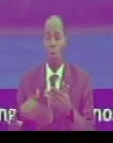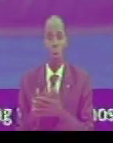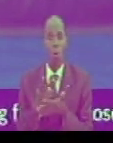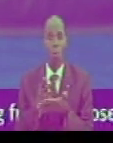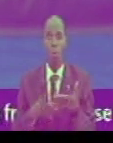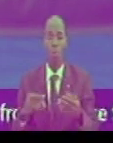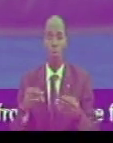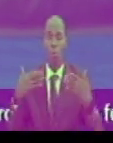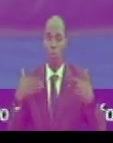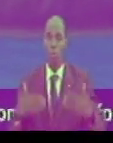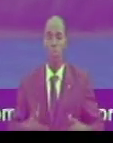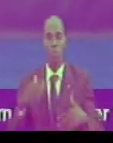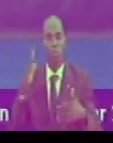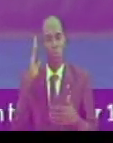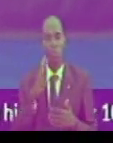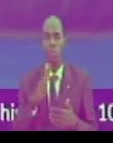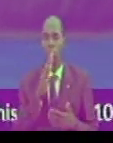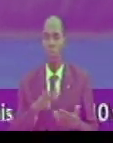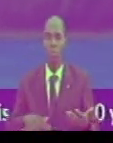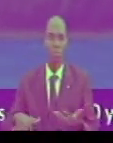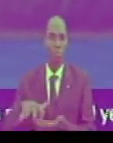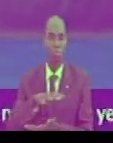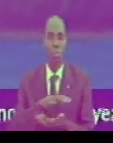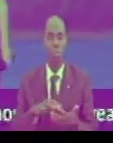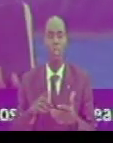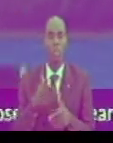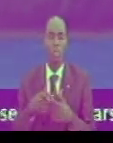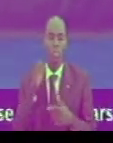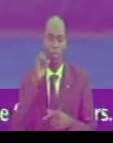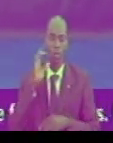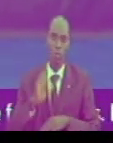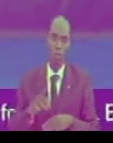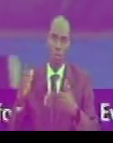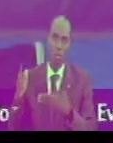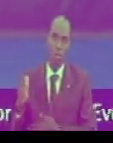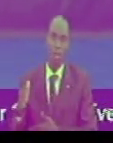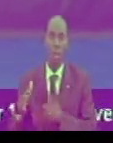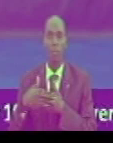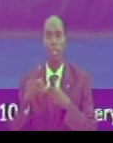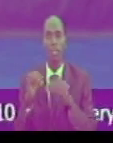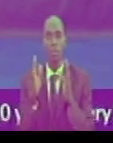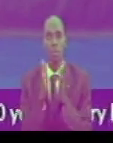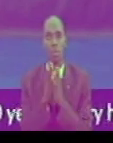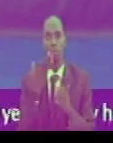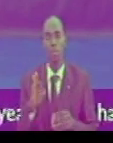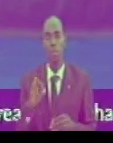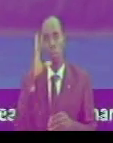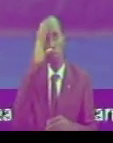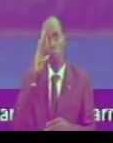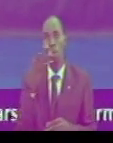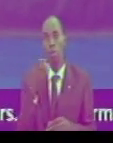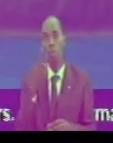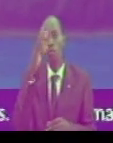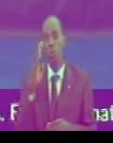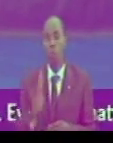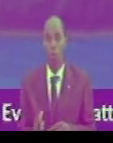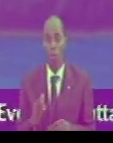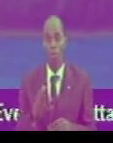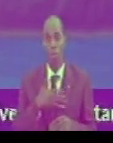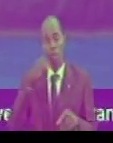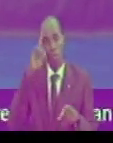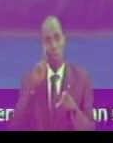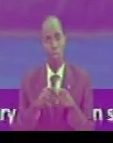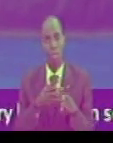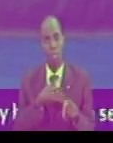man of God, brethren, the pain was still there, but I didn't mind it. So I went to the